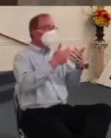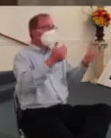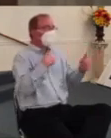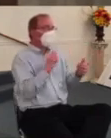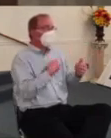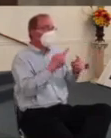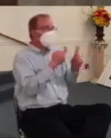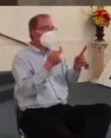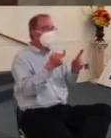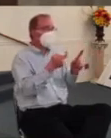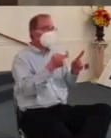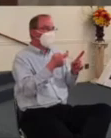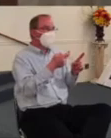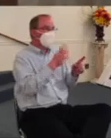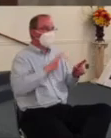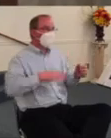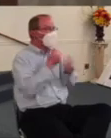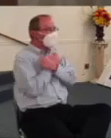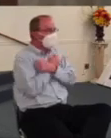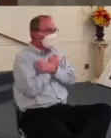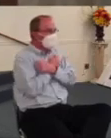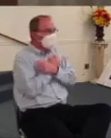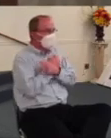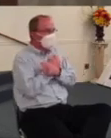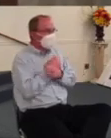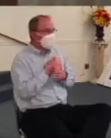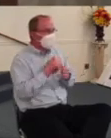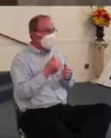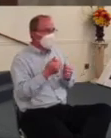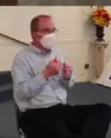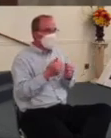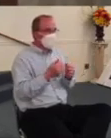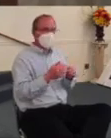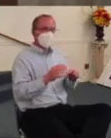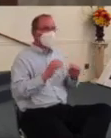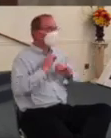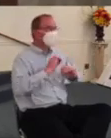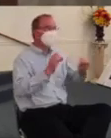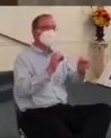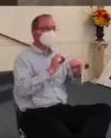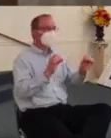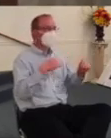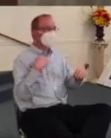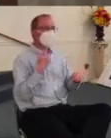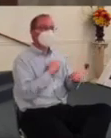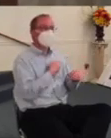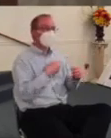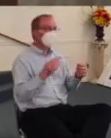things we overwhelmingly conquer through him who loves us.